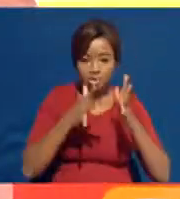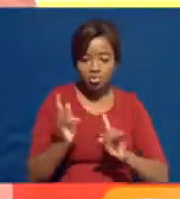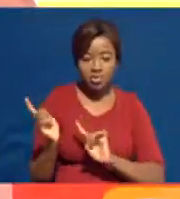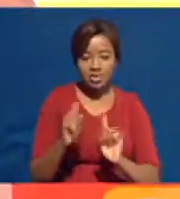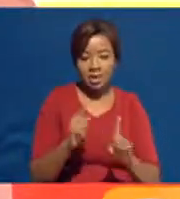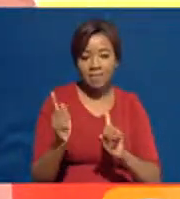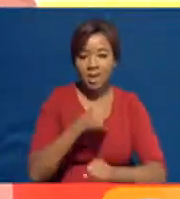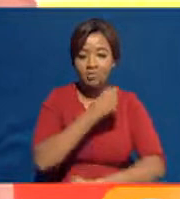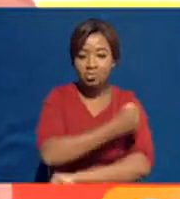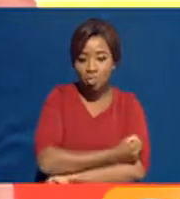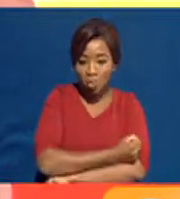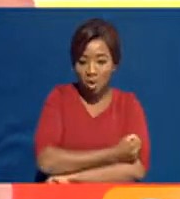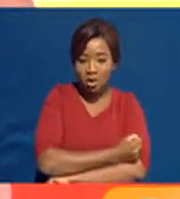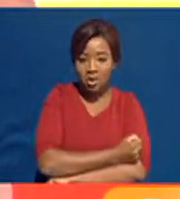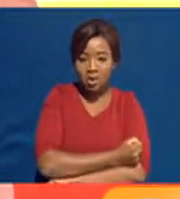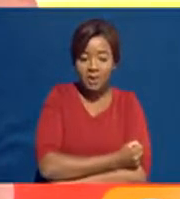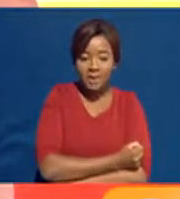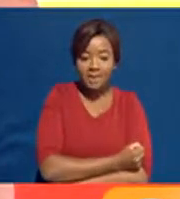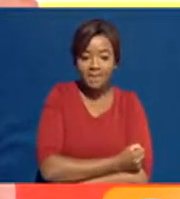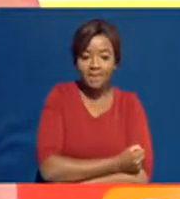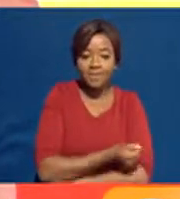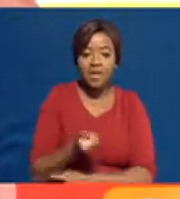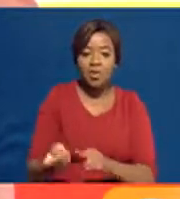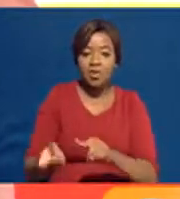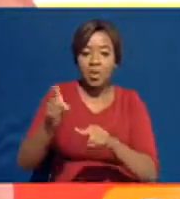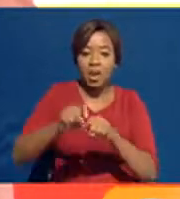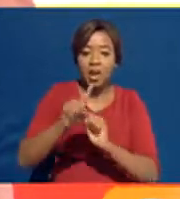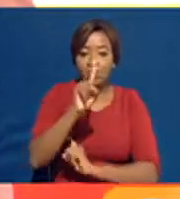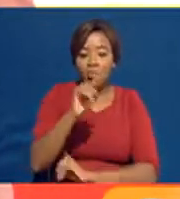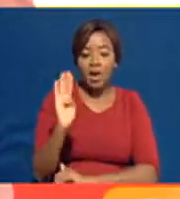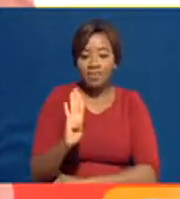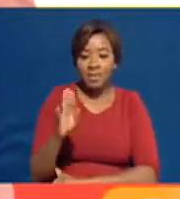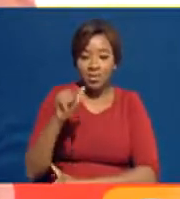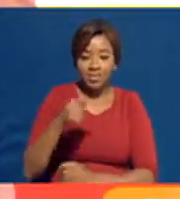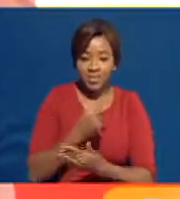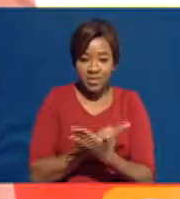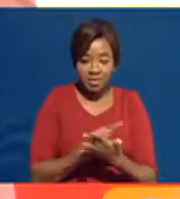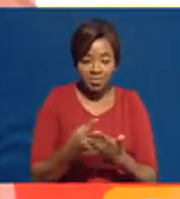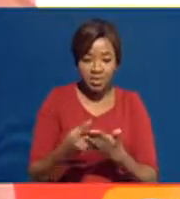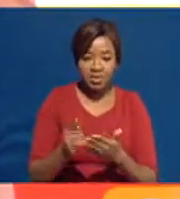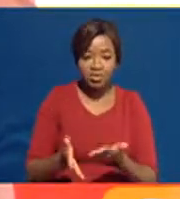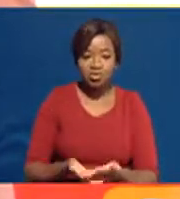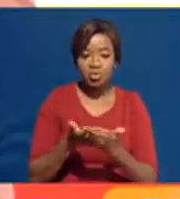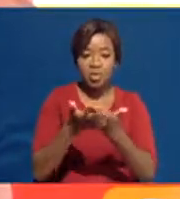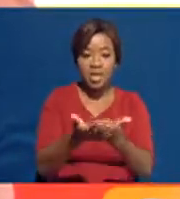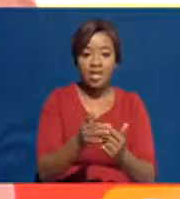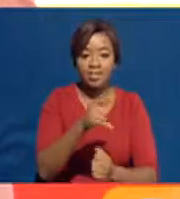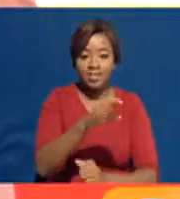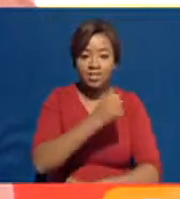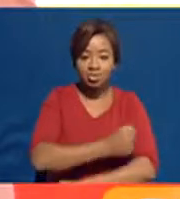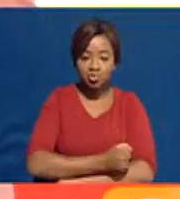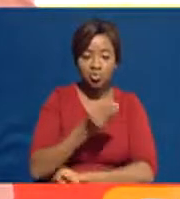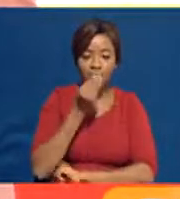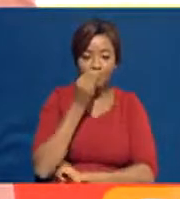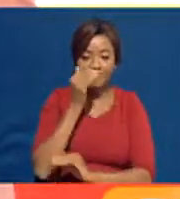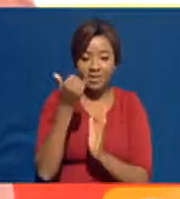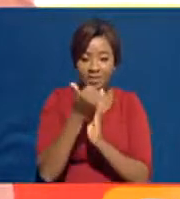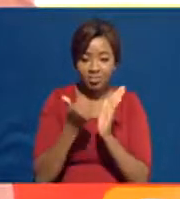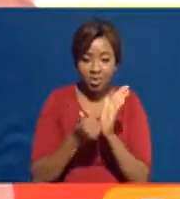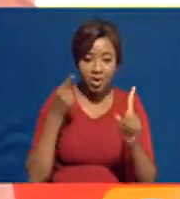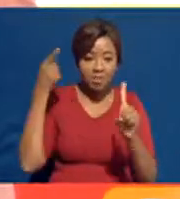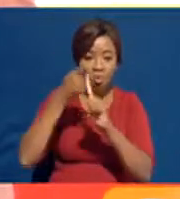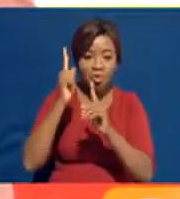to add an additional 1 billion shillings from this week for the school feeding program, so that no